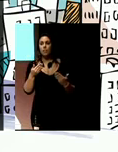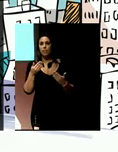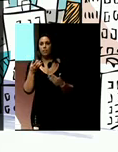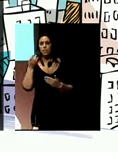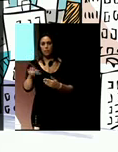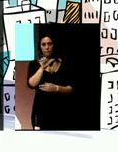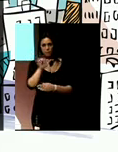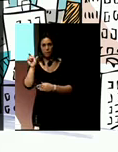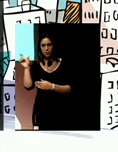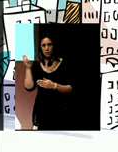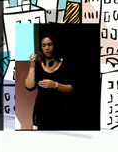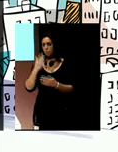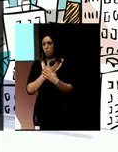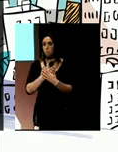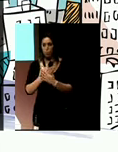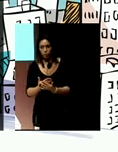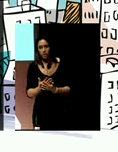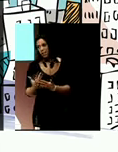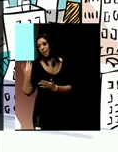thank the volunteers